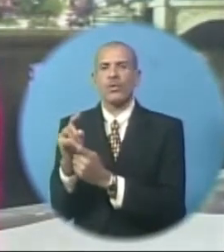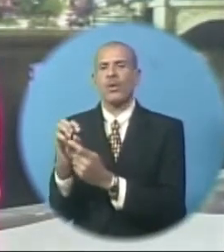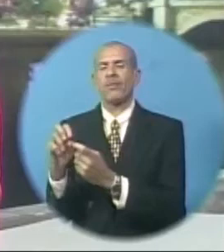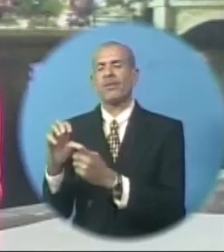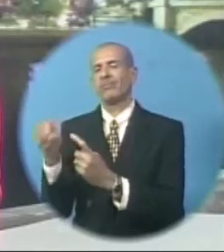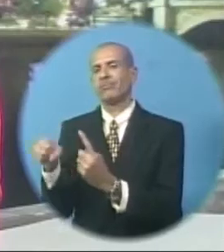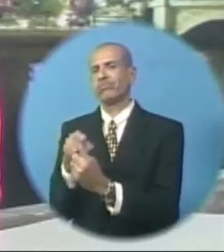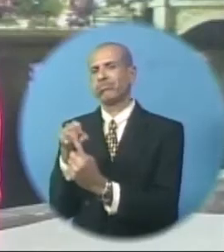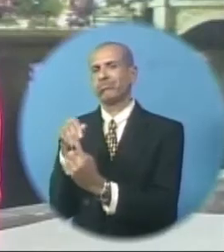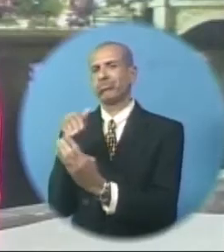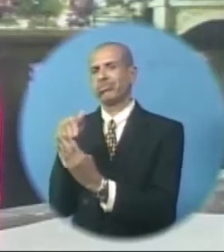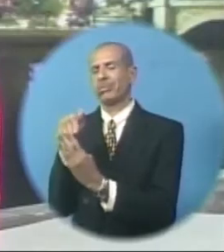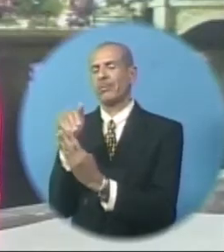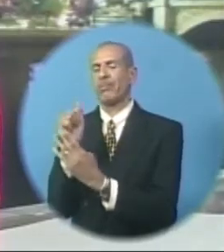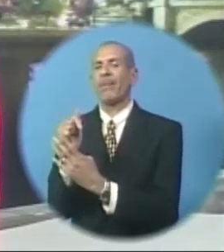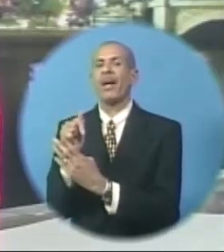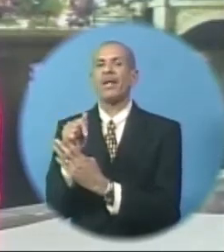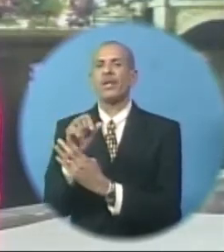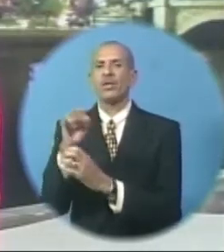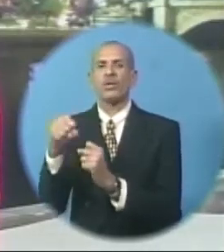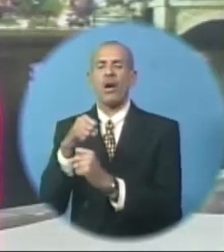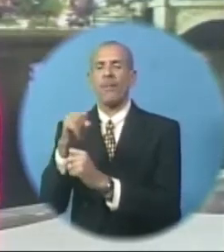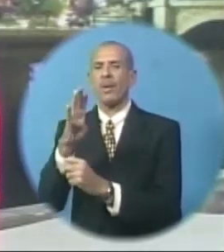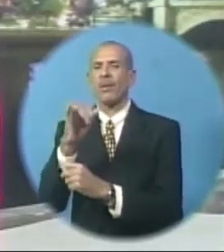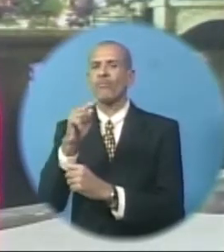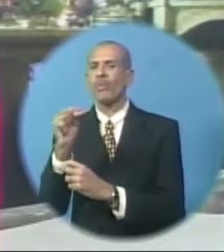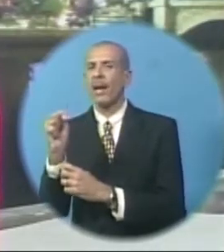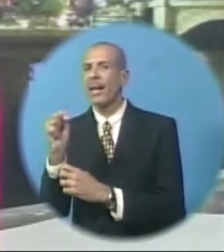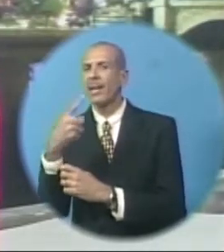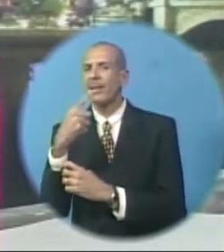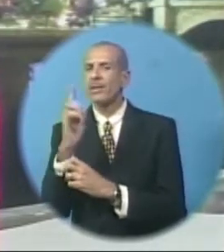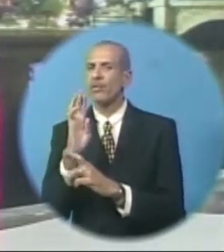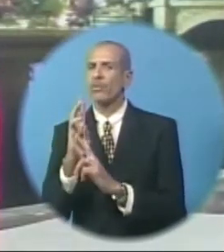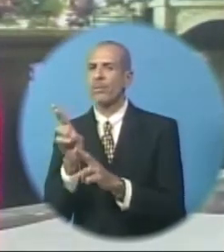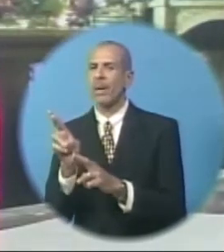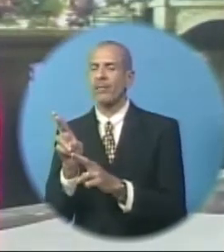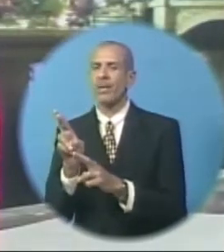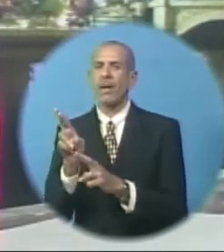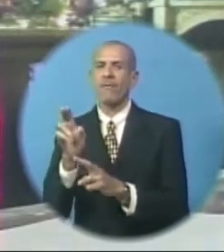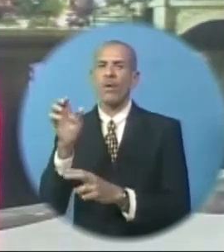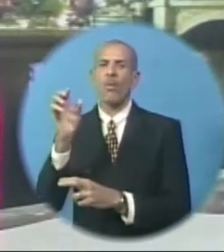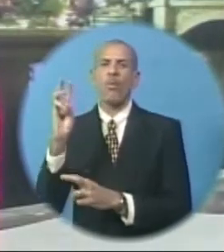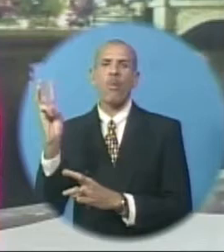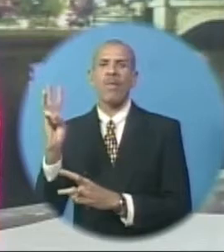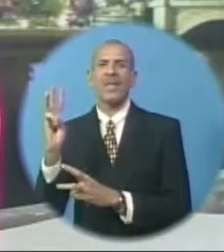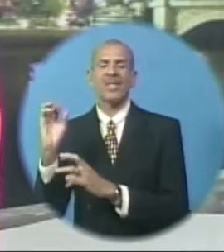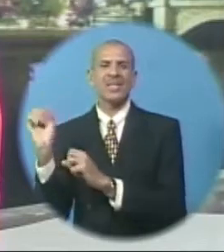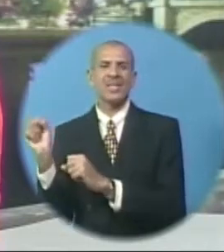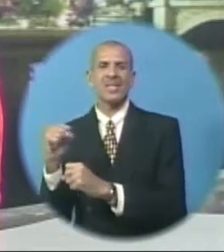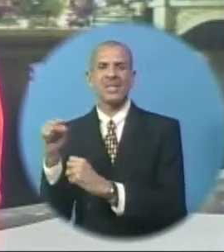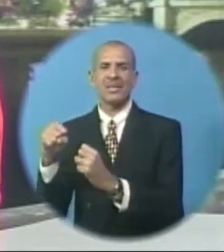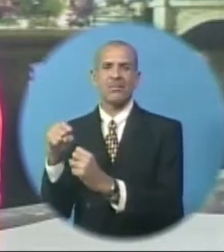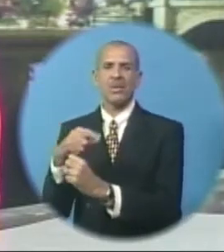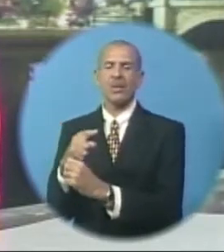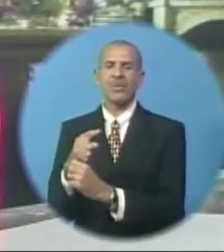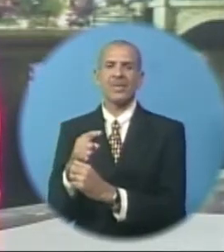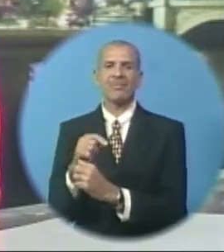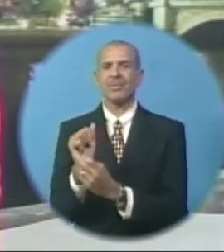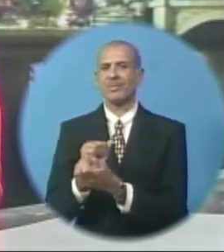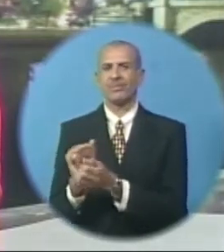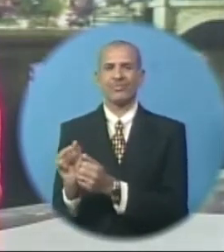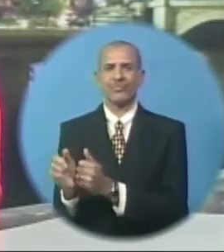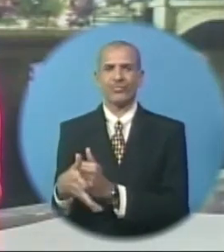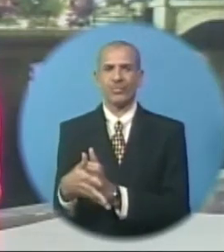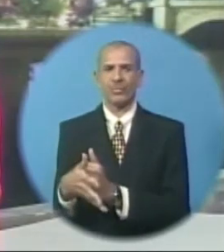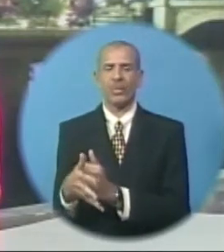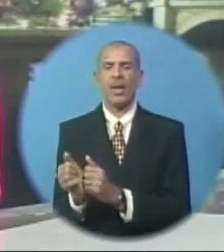Brett. This as it seeks to refute claims that its response to the passage of the weather system was itself a disaster.